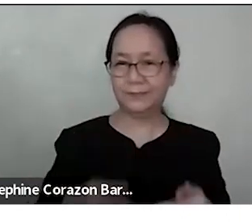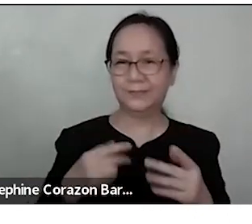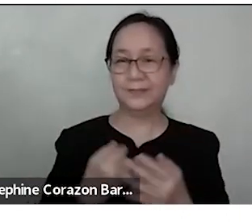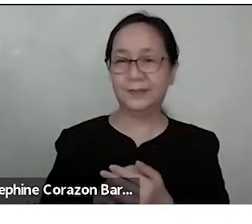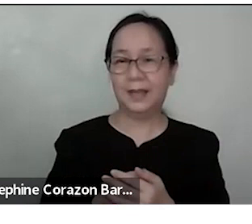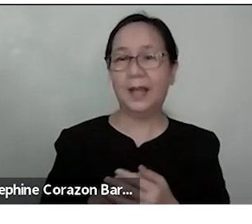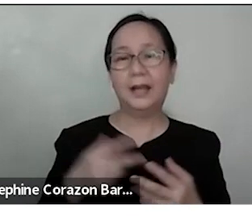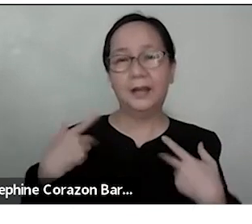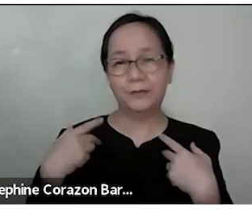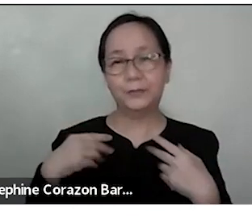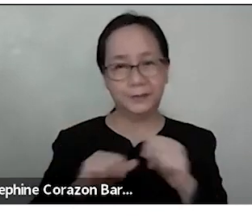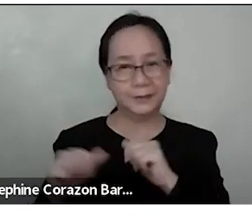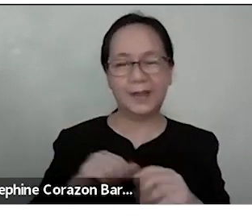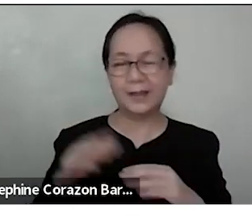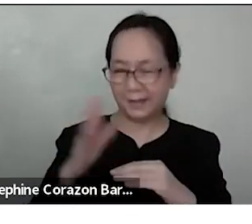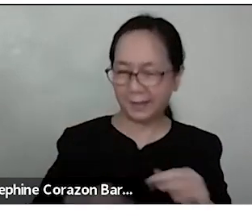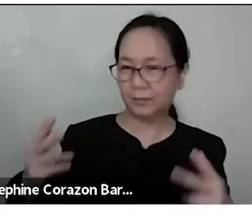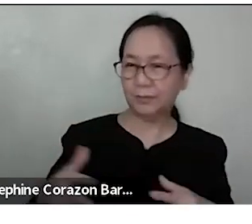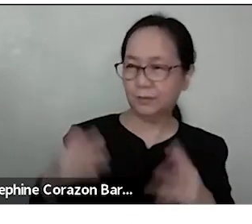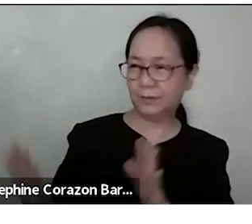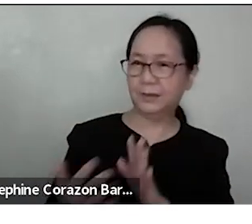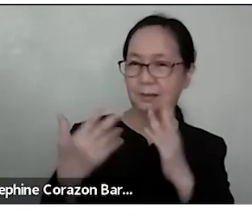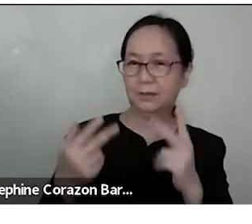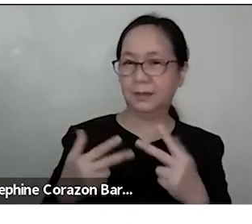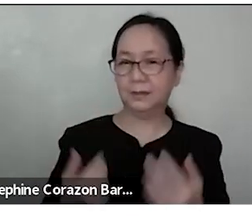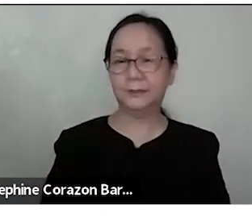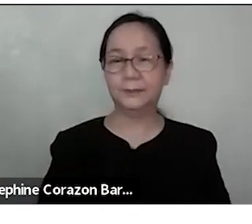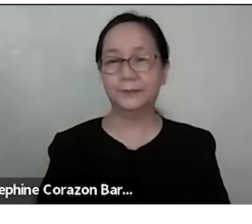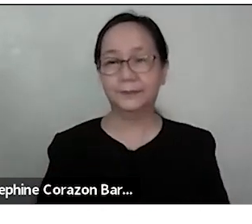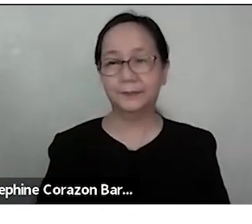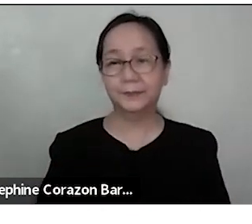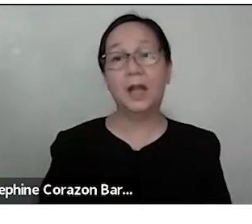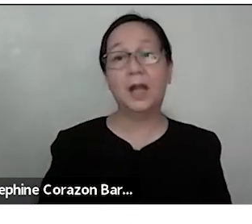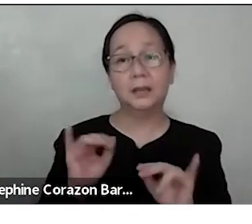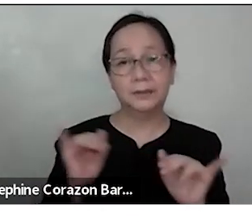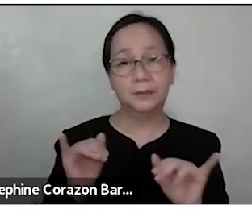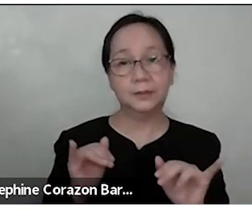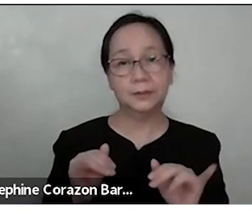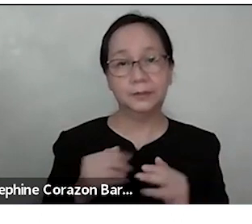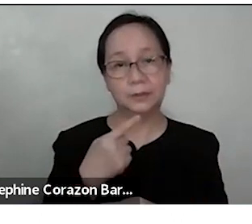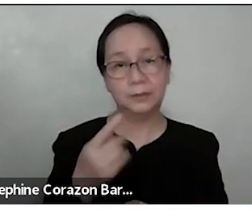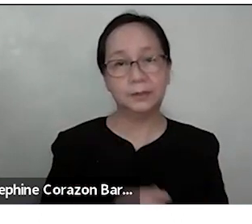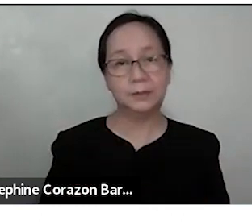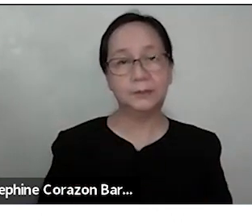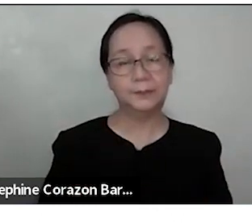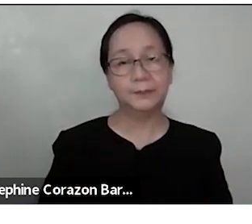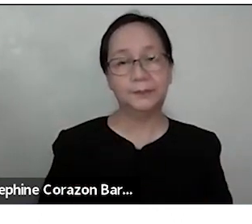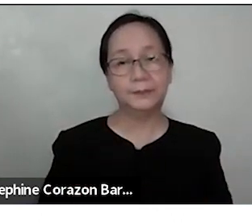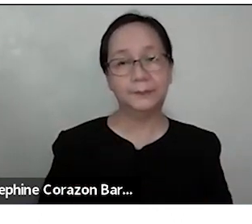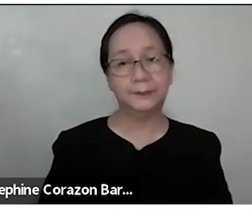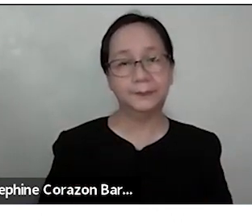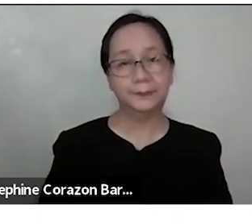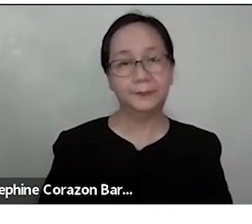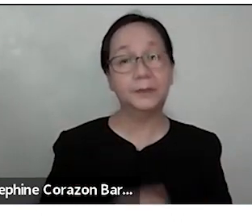miss having an activity done like this face-to-face. I also want to mention this